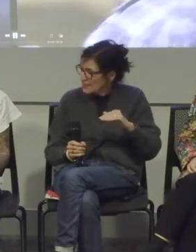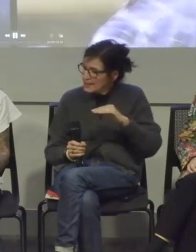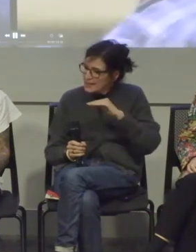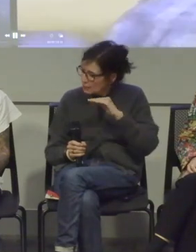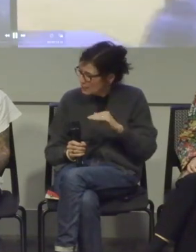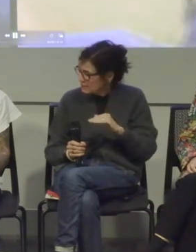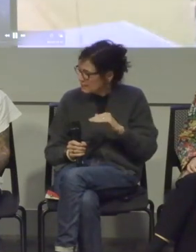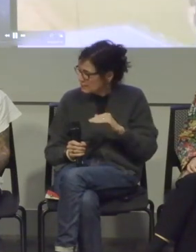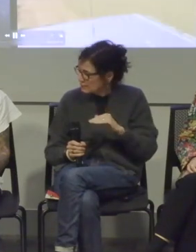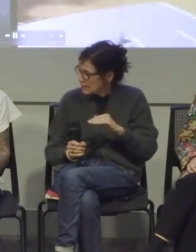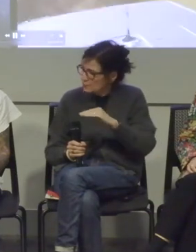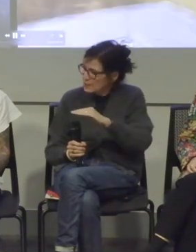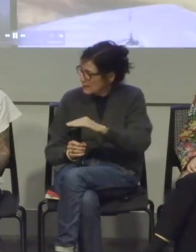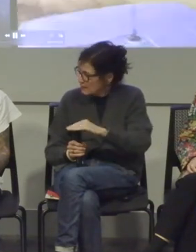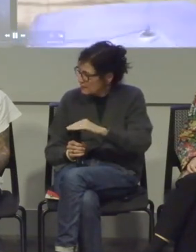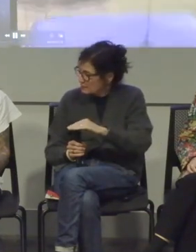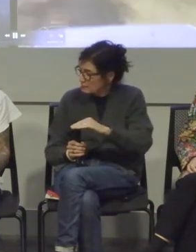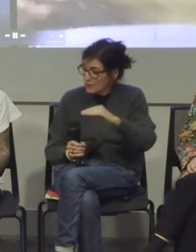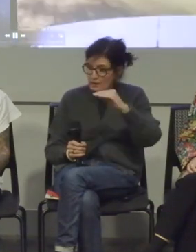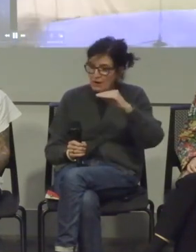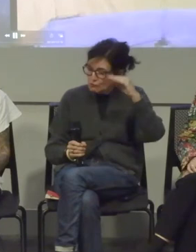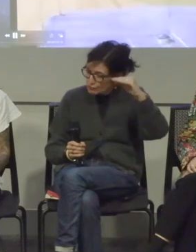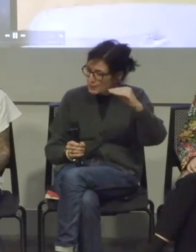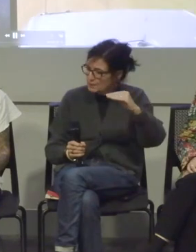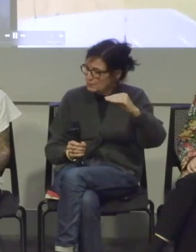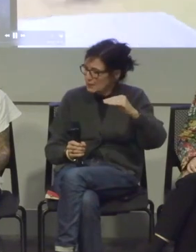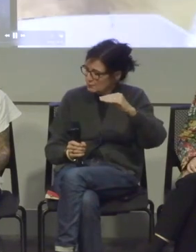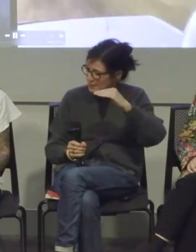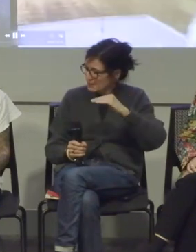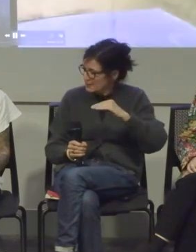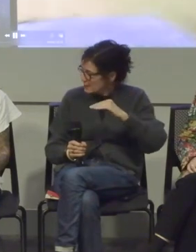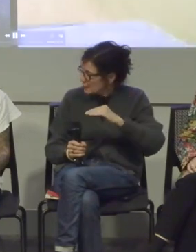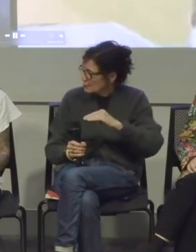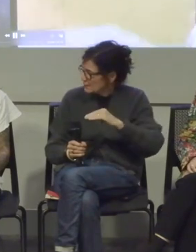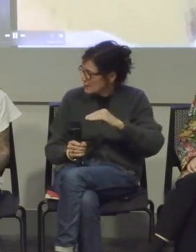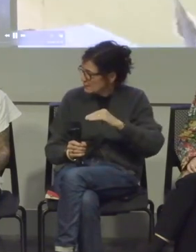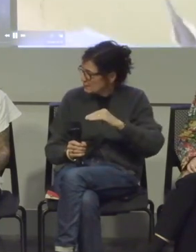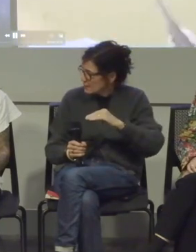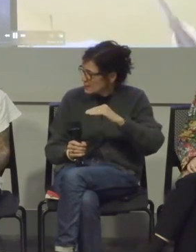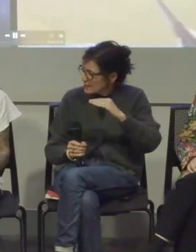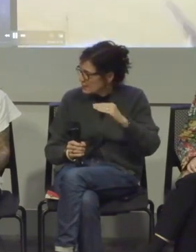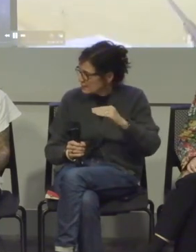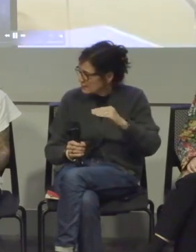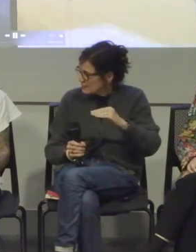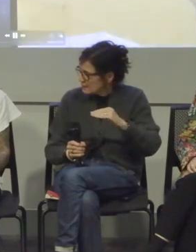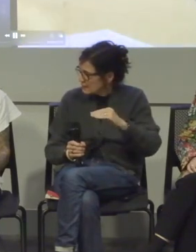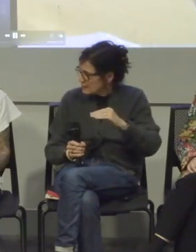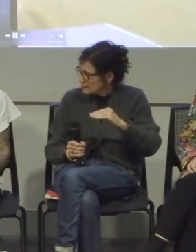from helping people, helping younger people, older people, helping mid-career people.